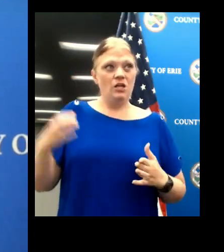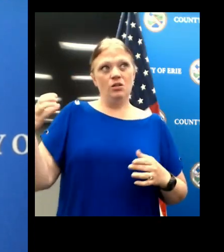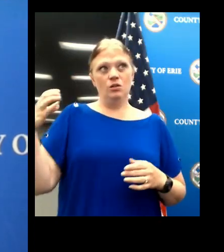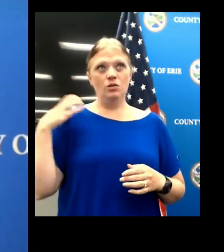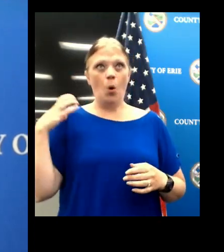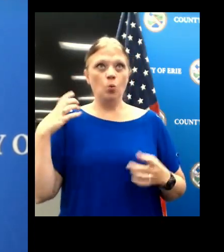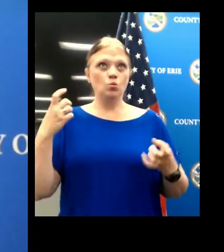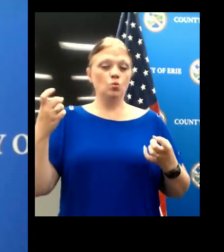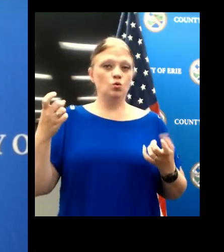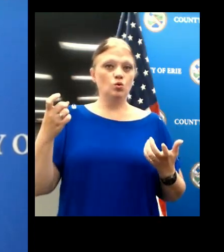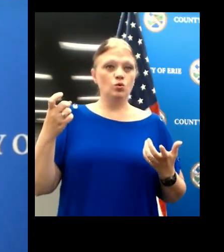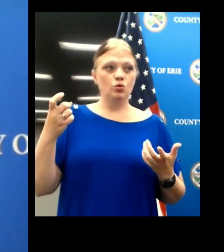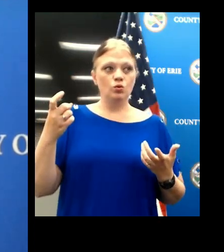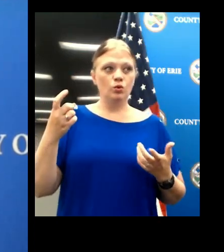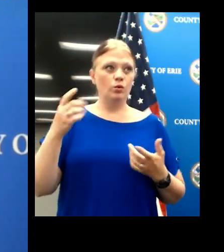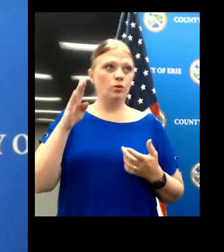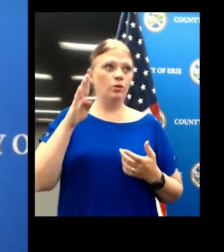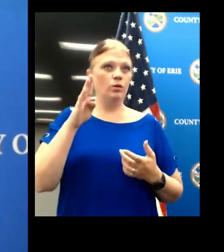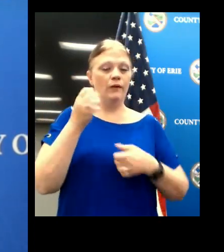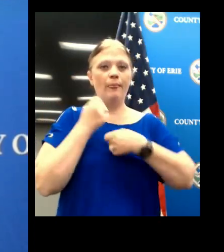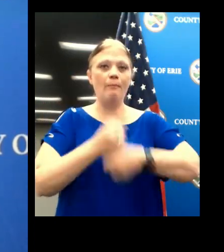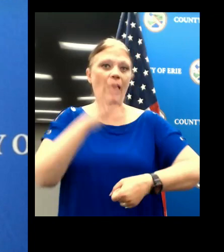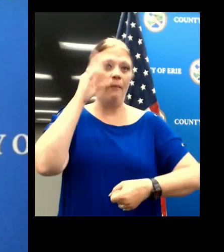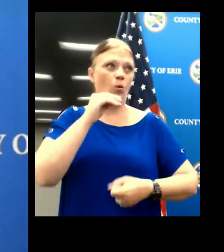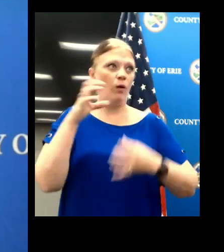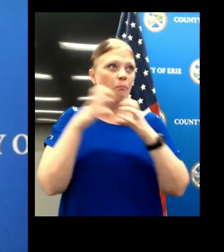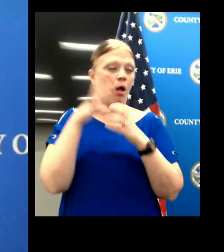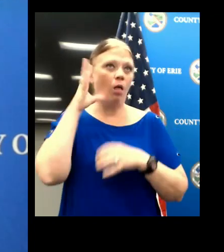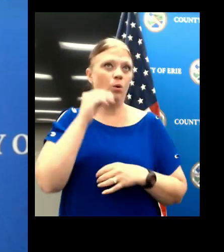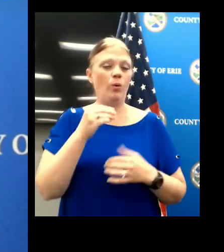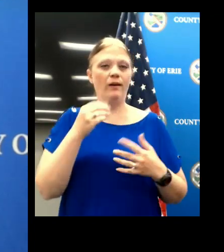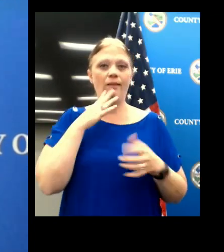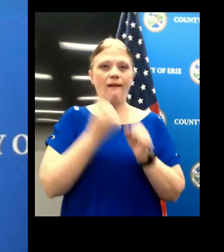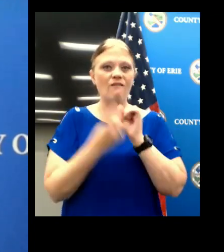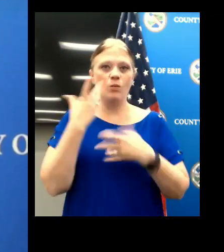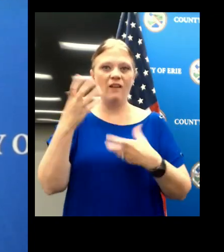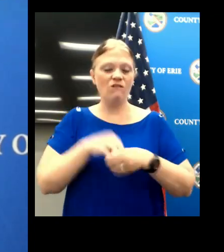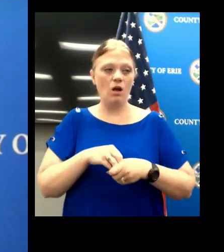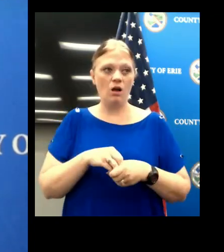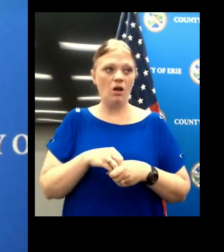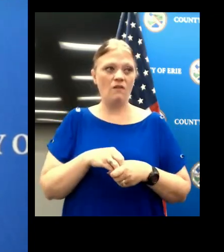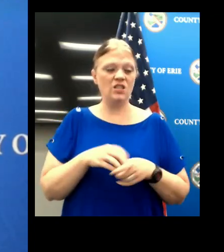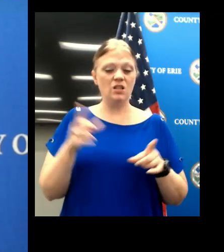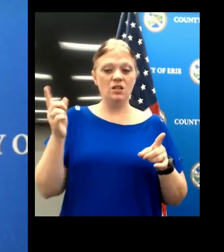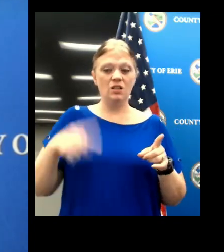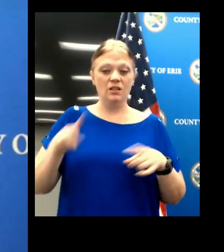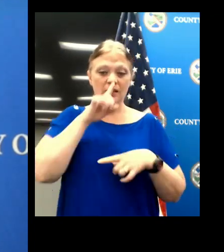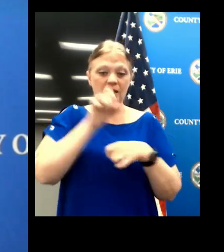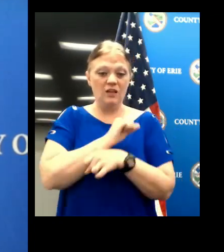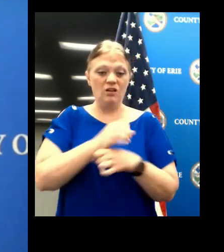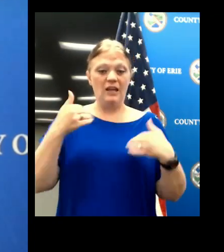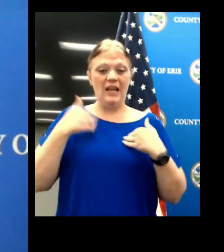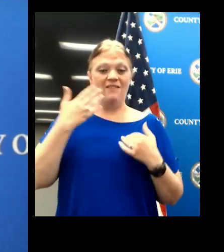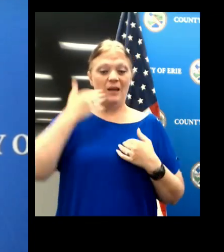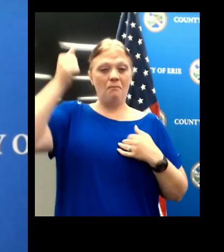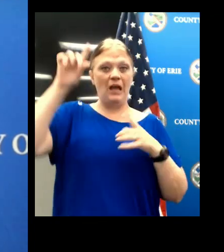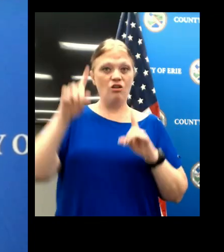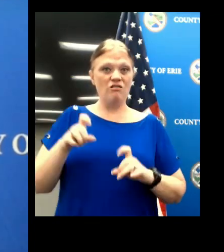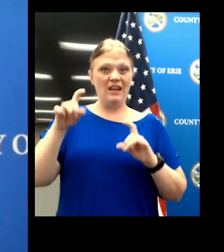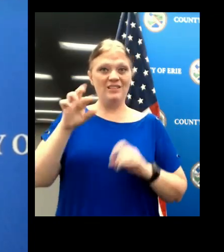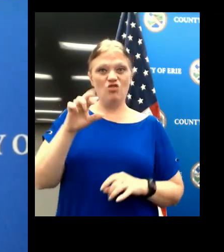coaches, the bat boys, the ball boys, everybody that's involved, they actually have a better testing